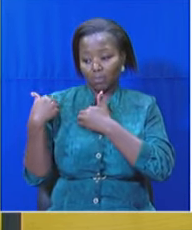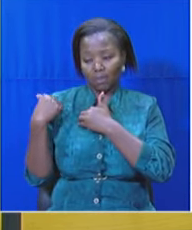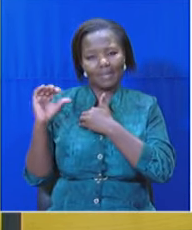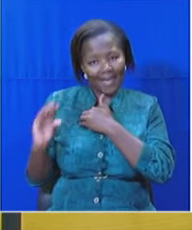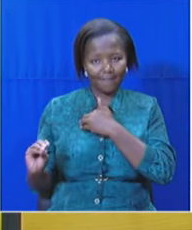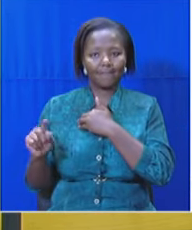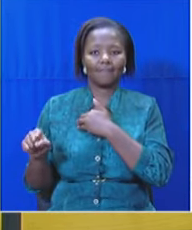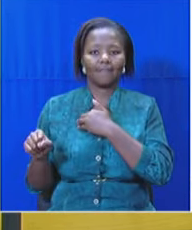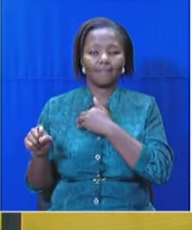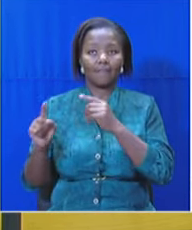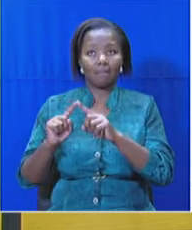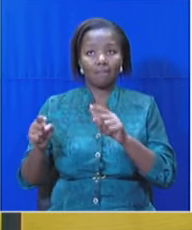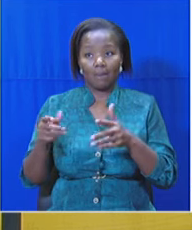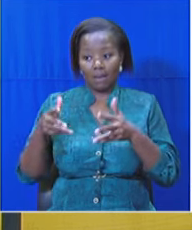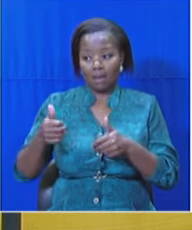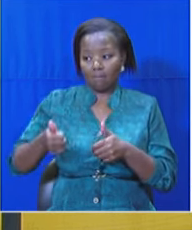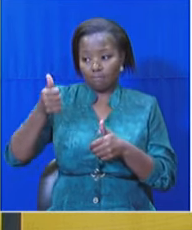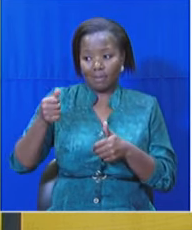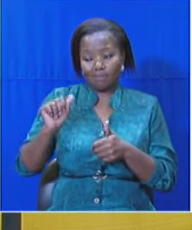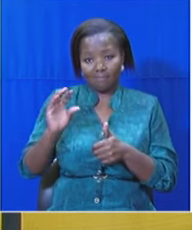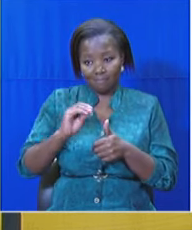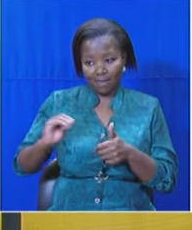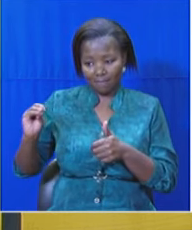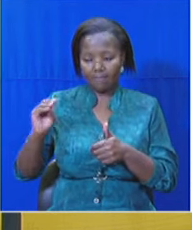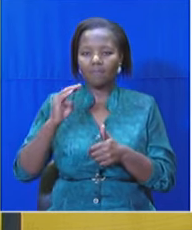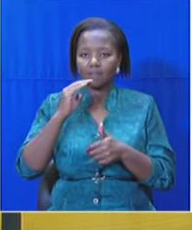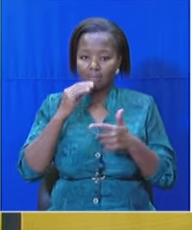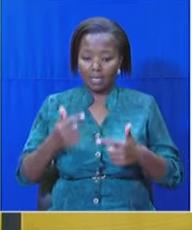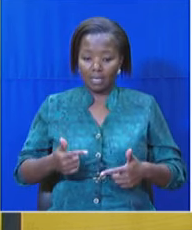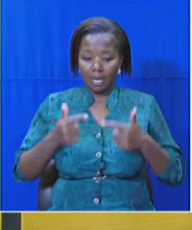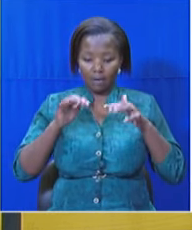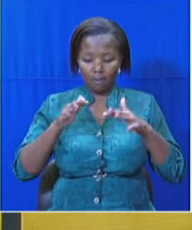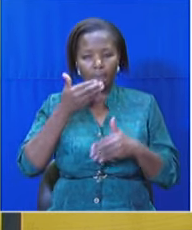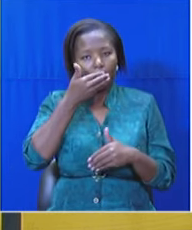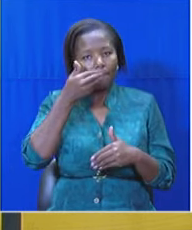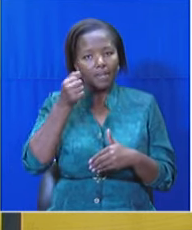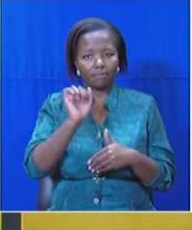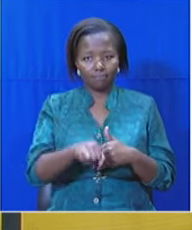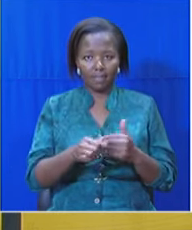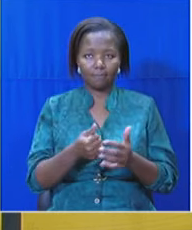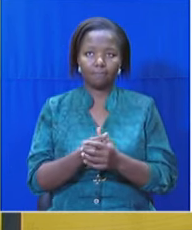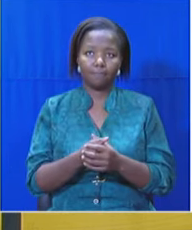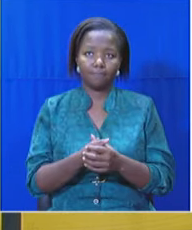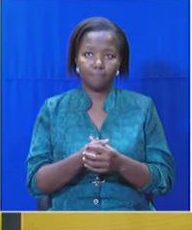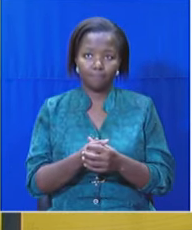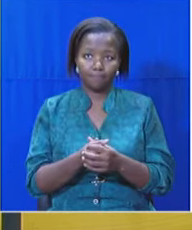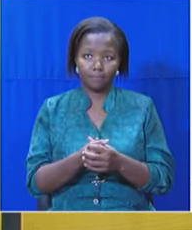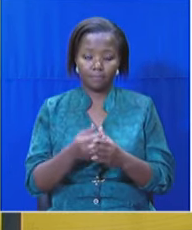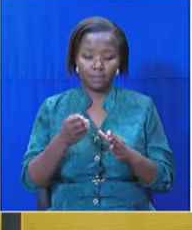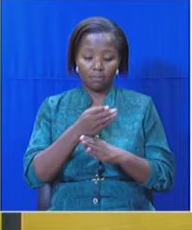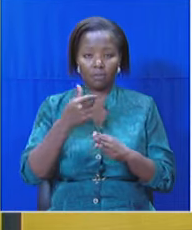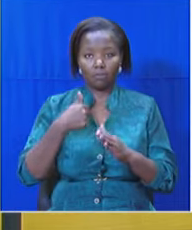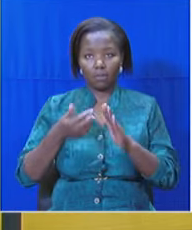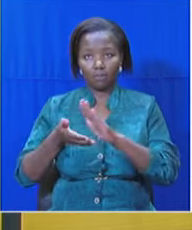it has all the potential to make the lives of the ordinary people better. Parting short, just do